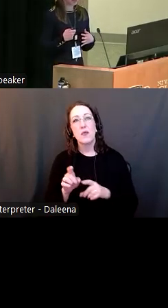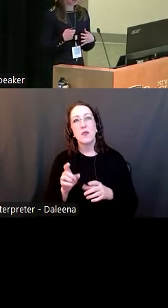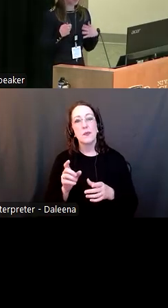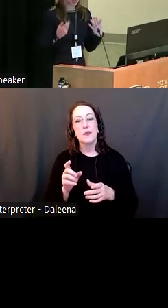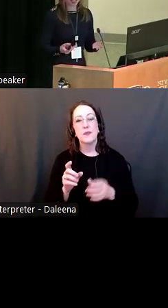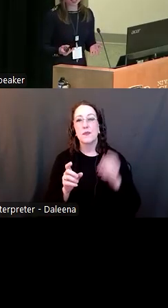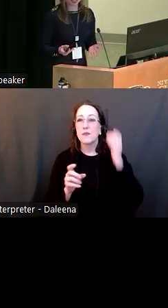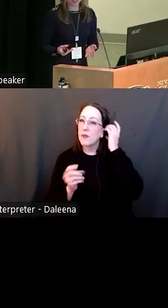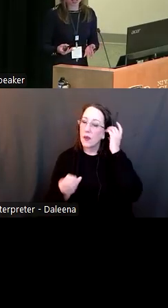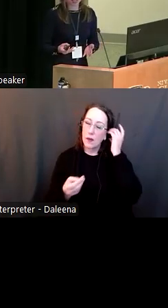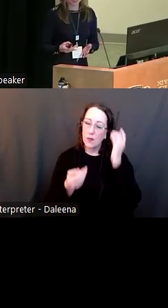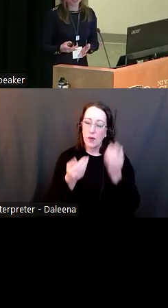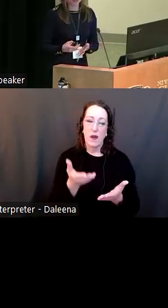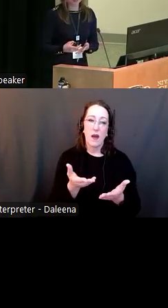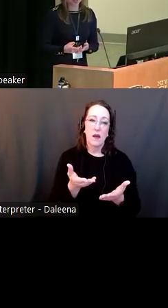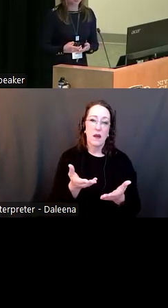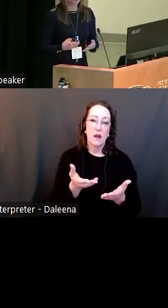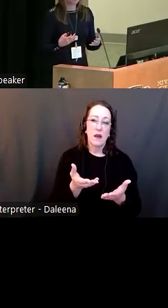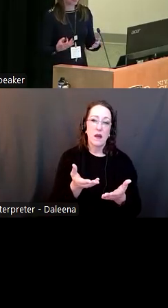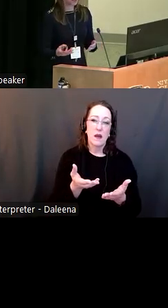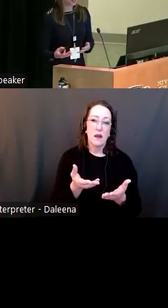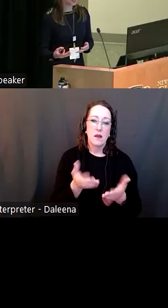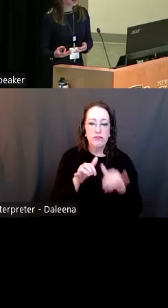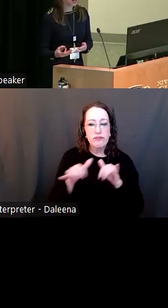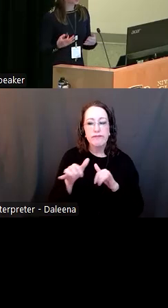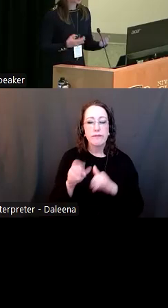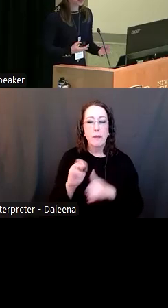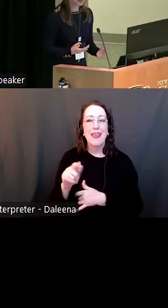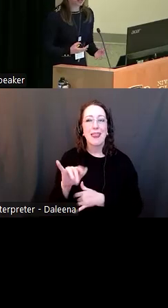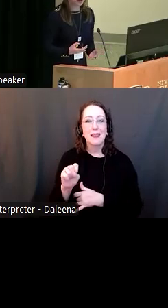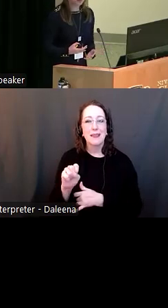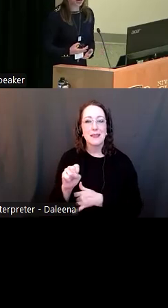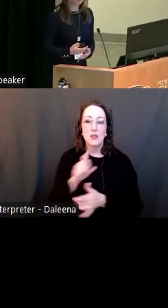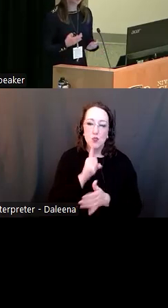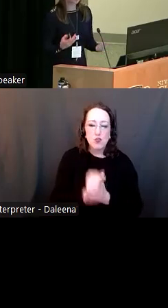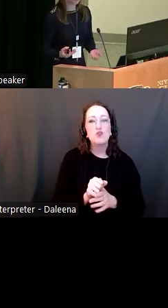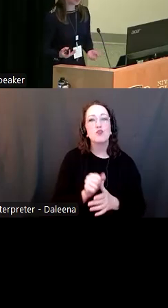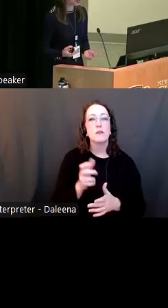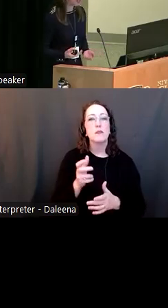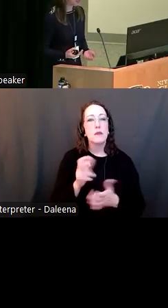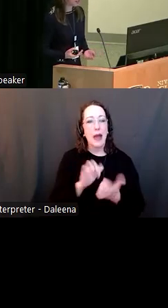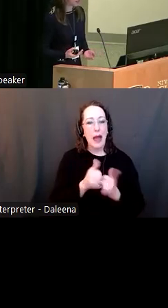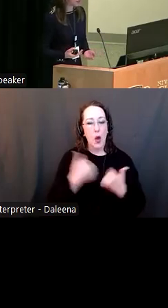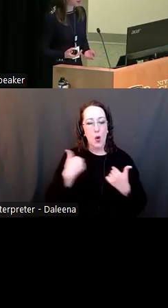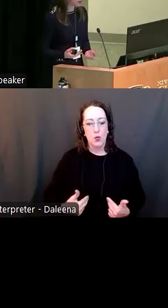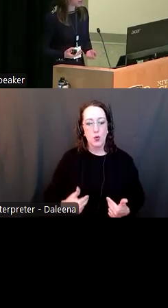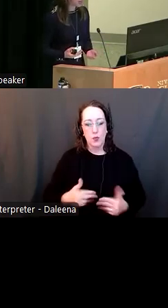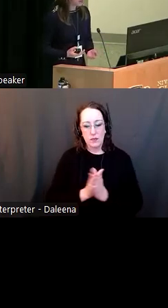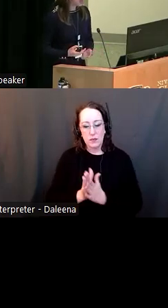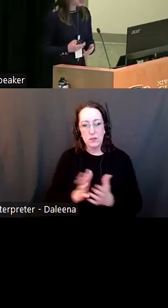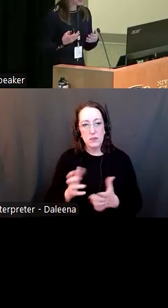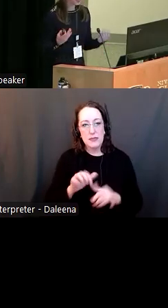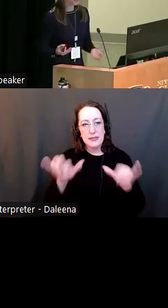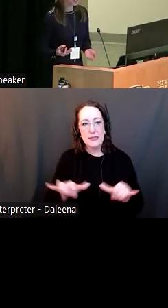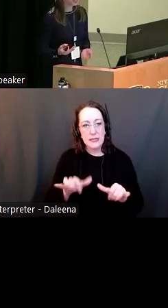I also provided some common myths and truths about how the human motivation system works,